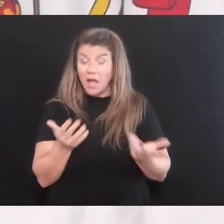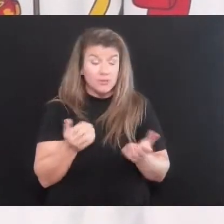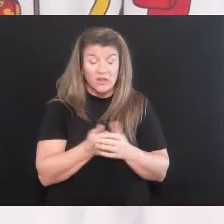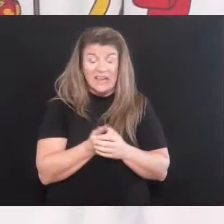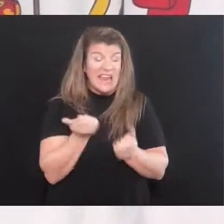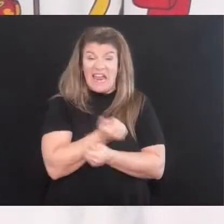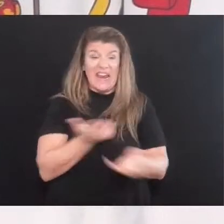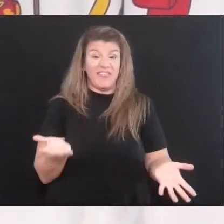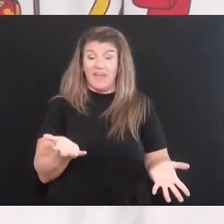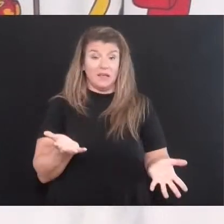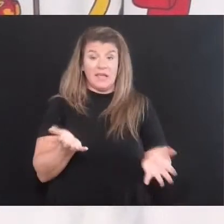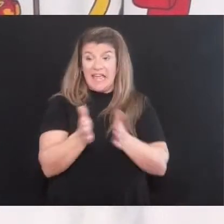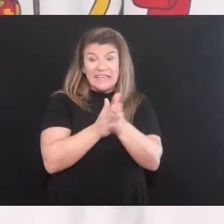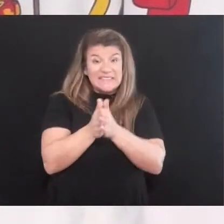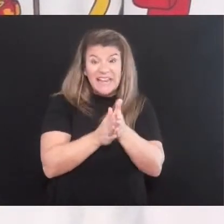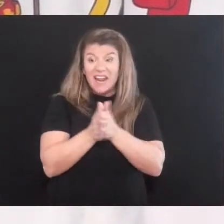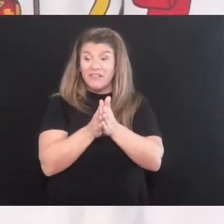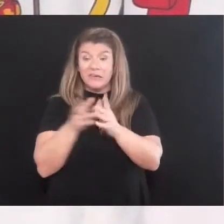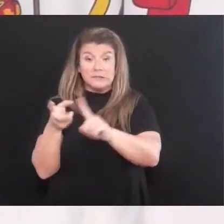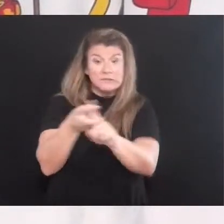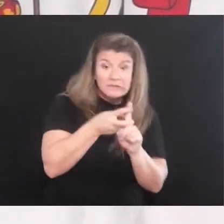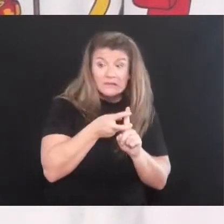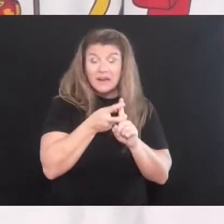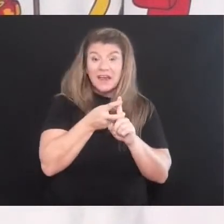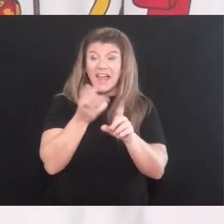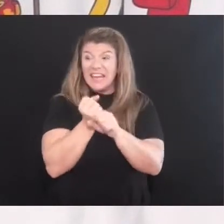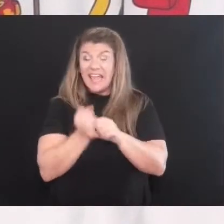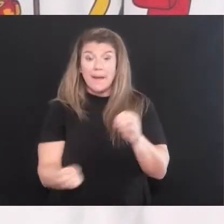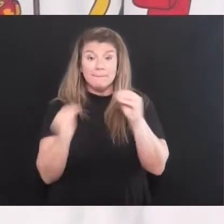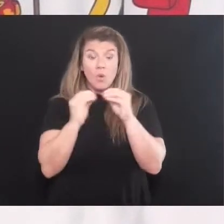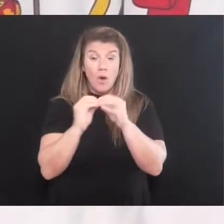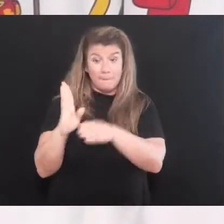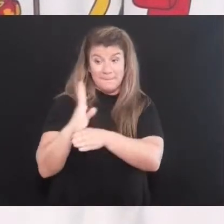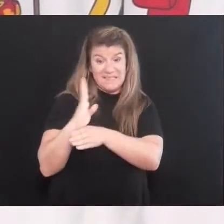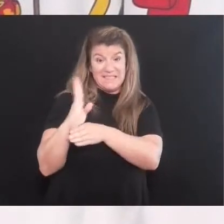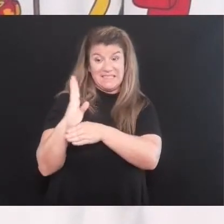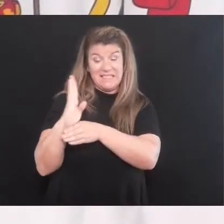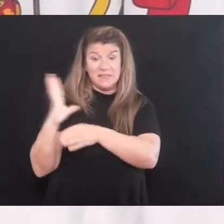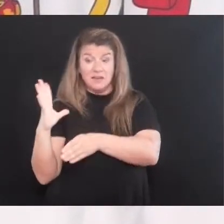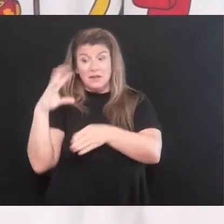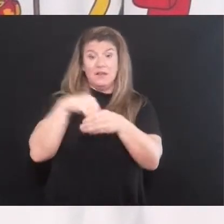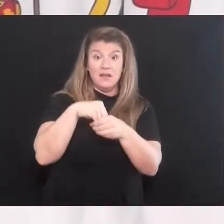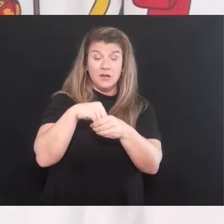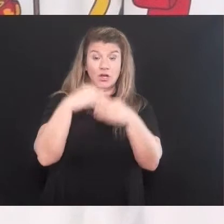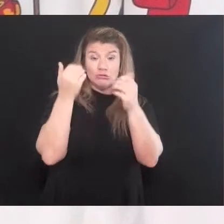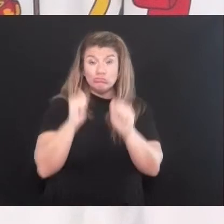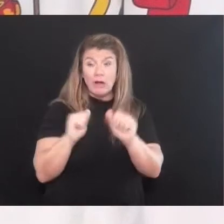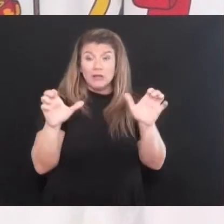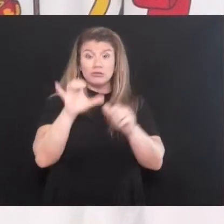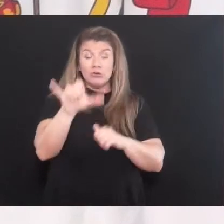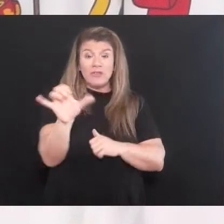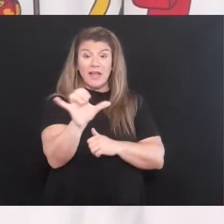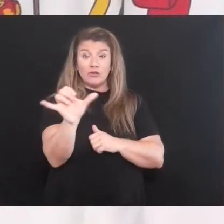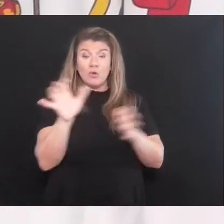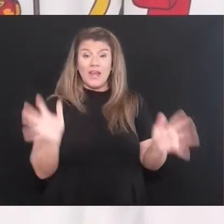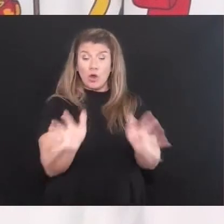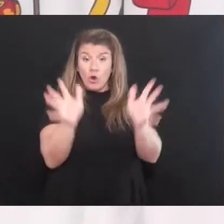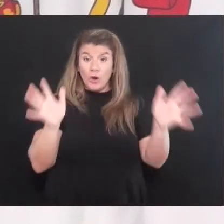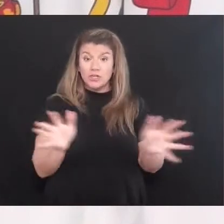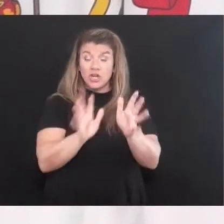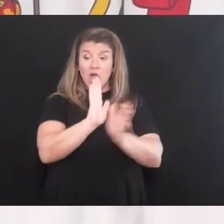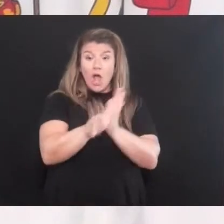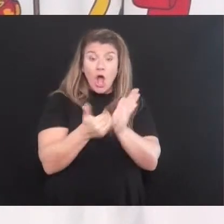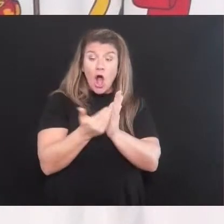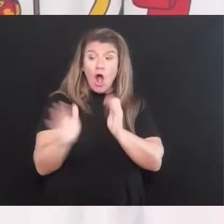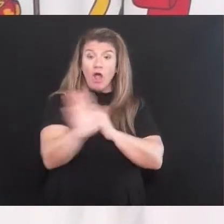absolutely. Any kind of incentive program that would help us get our businesses to jump in and try to do anything and everything to encourage all